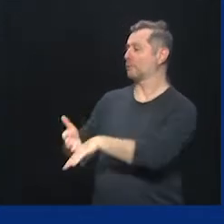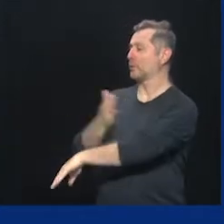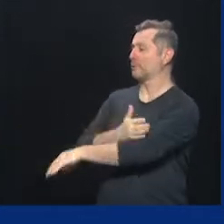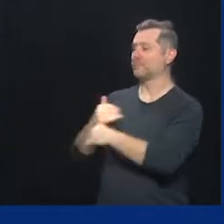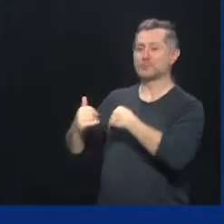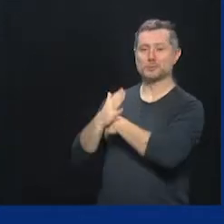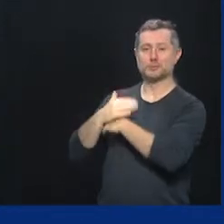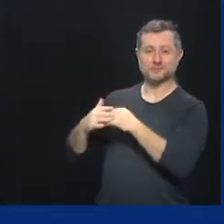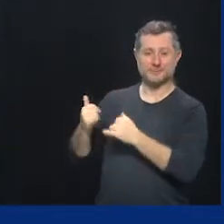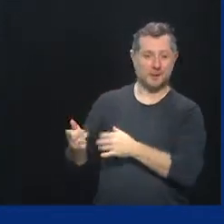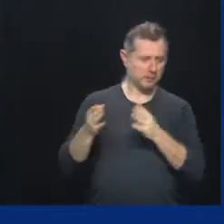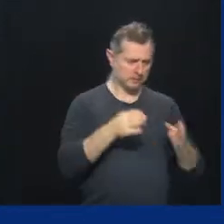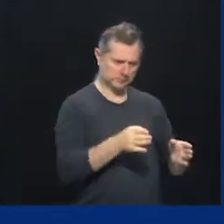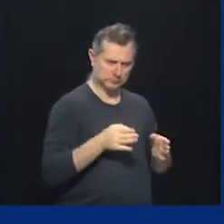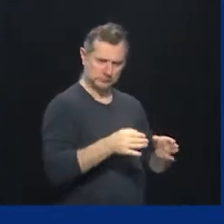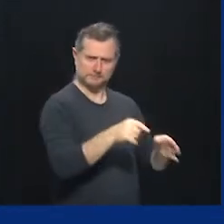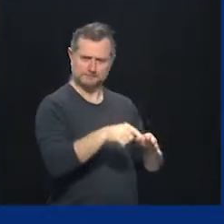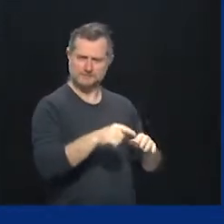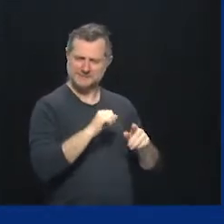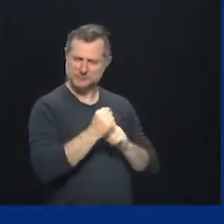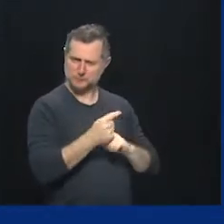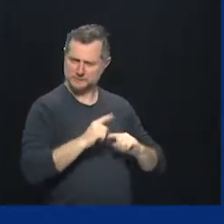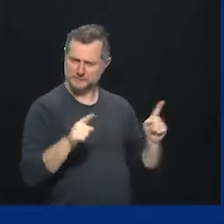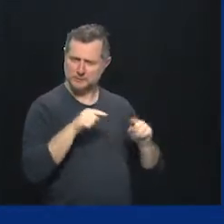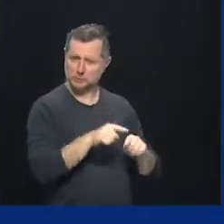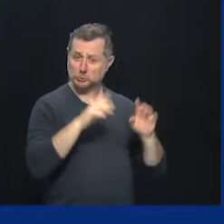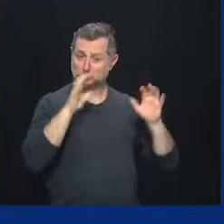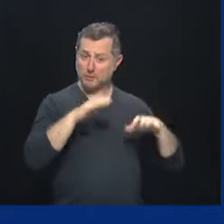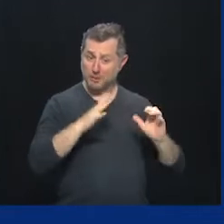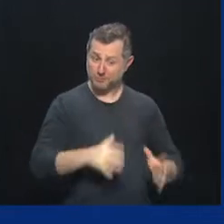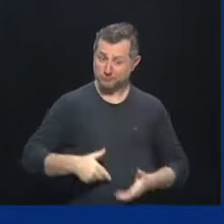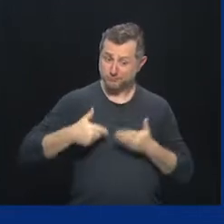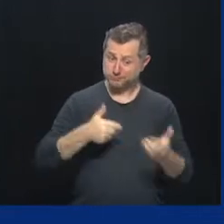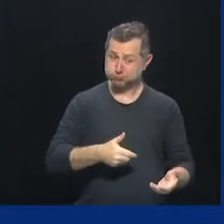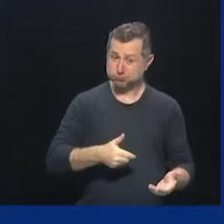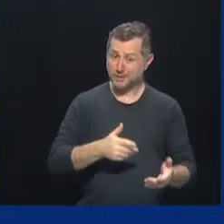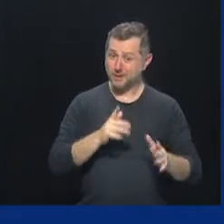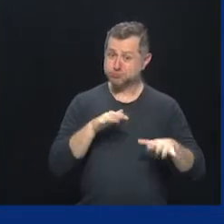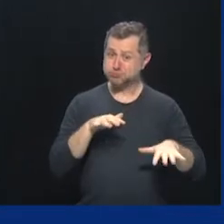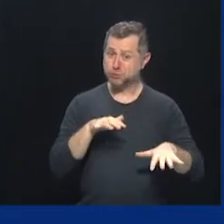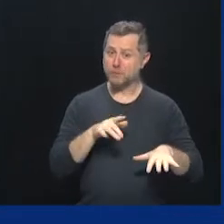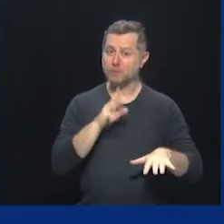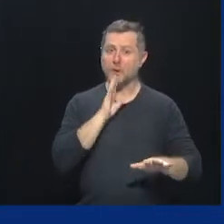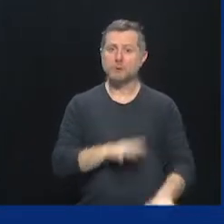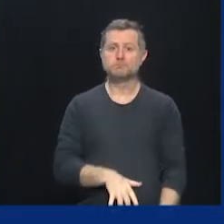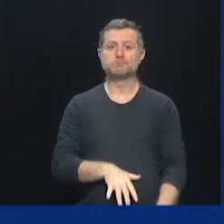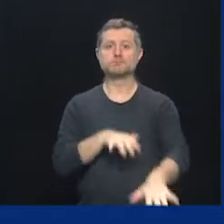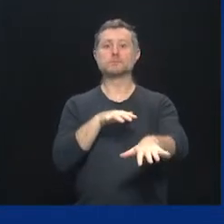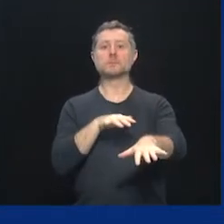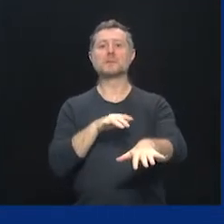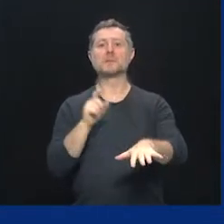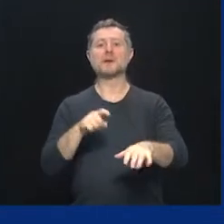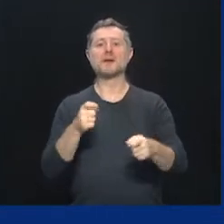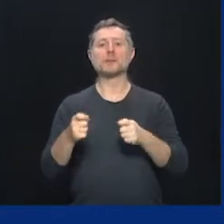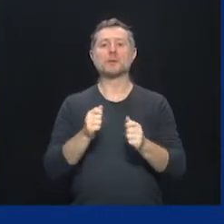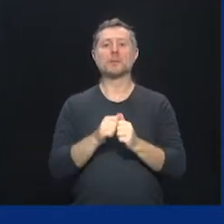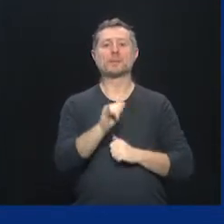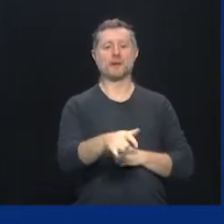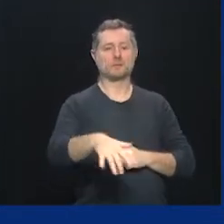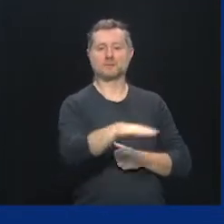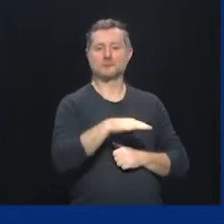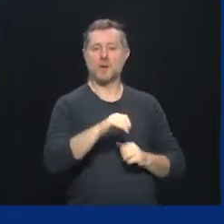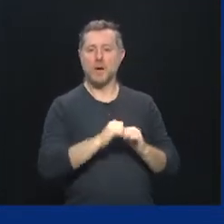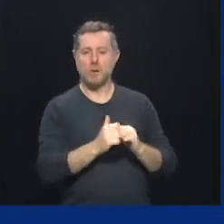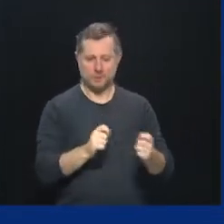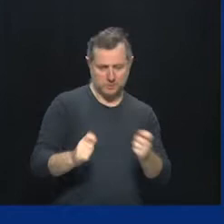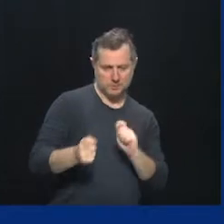wave action. This is coming from the heavens. It's coming down, and it's coming down in unprecedented amounts, and that's what we have to be ready for. So that